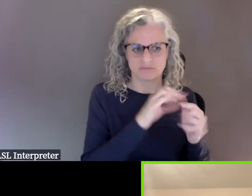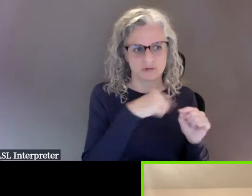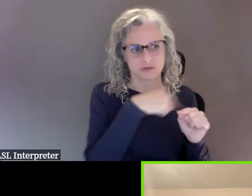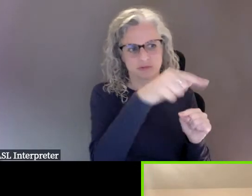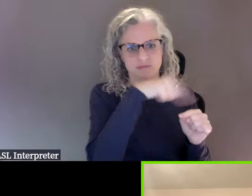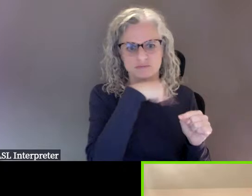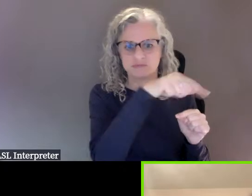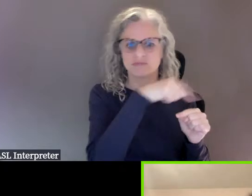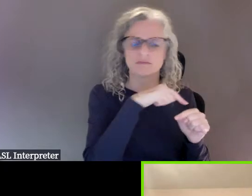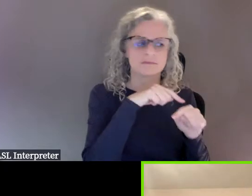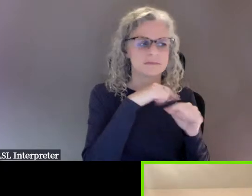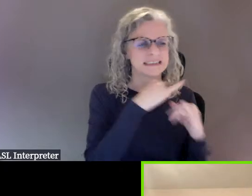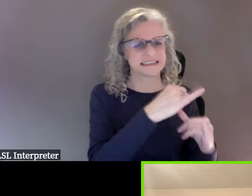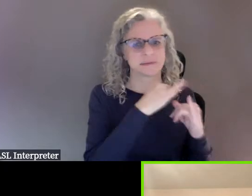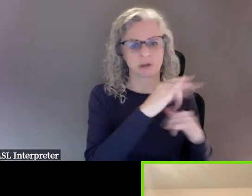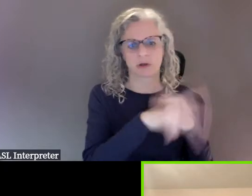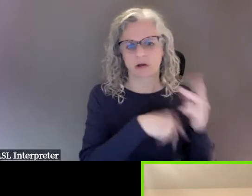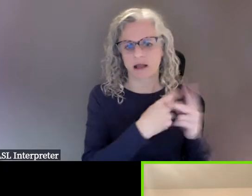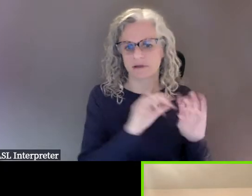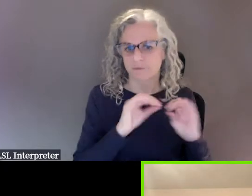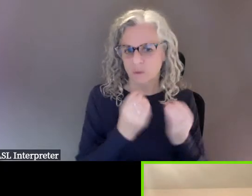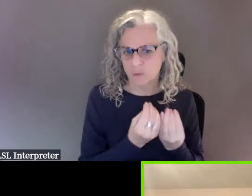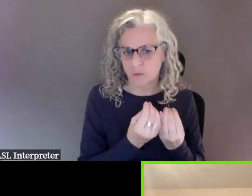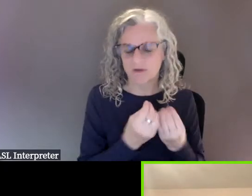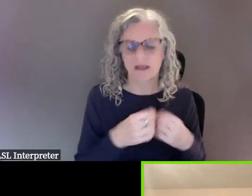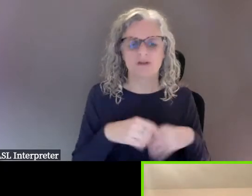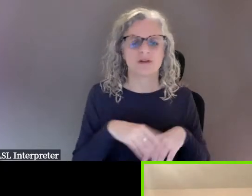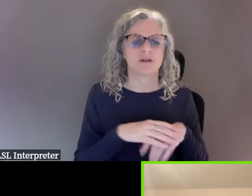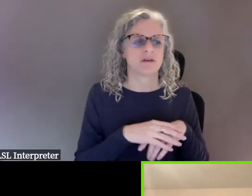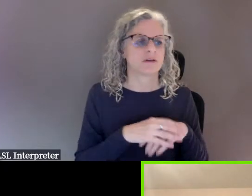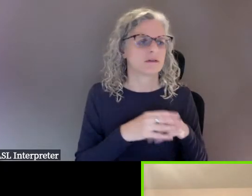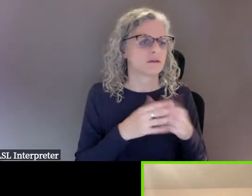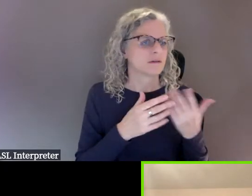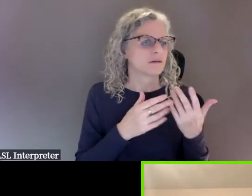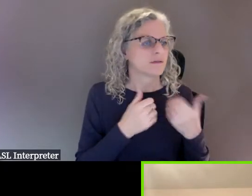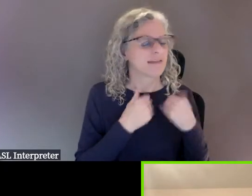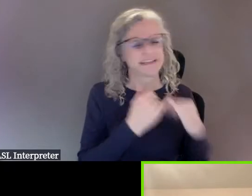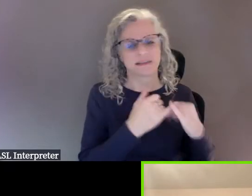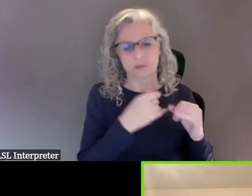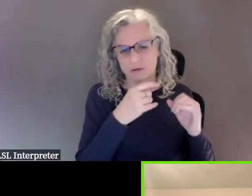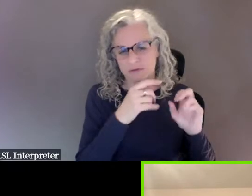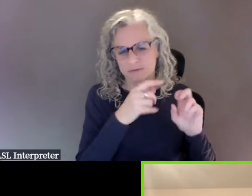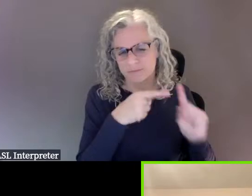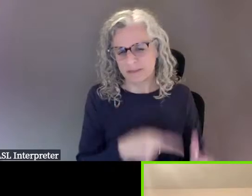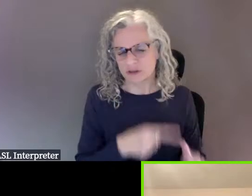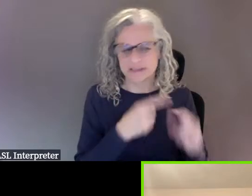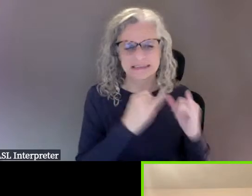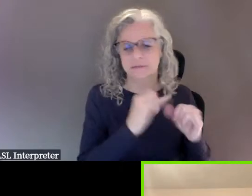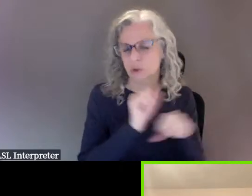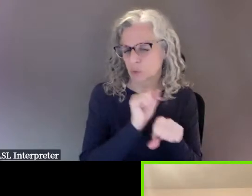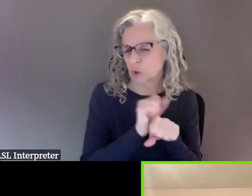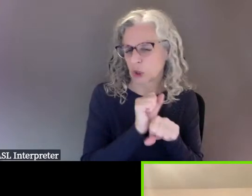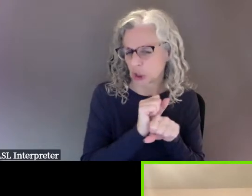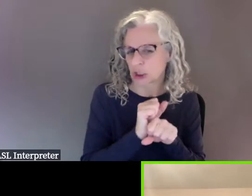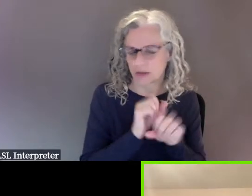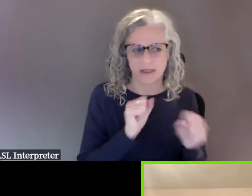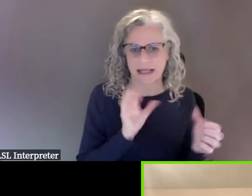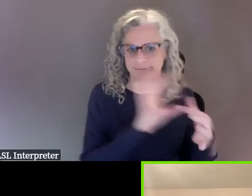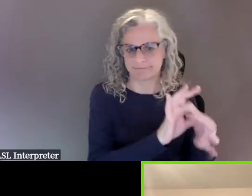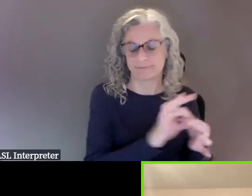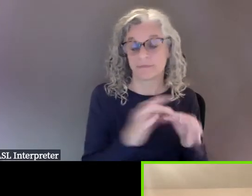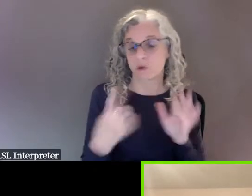operating in the same space as us, maybe in different ways, or are related to the work that we're doing in some sort of way. So an